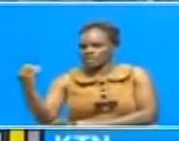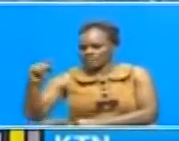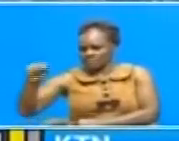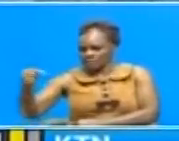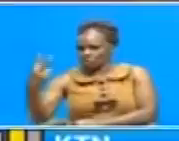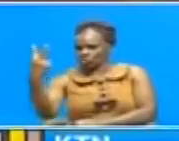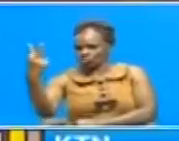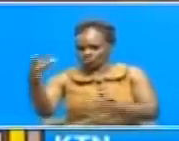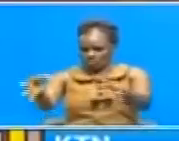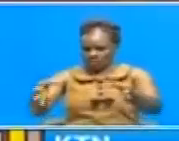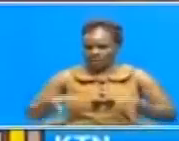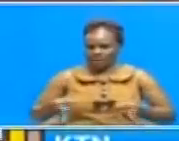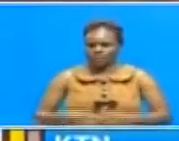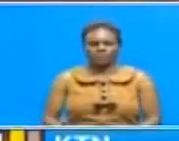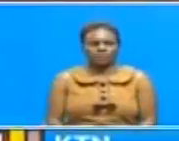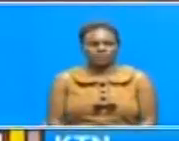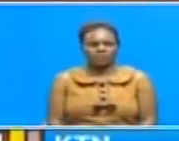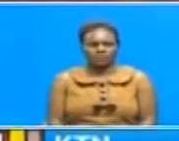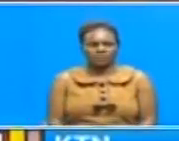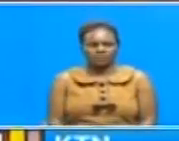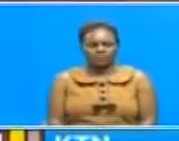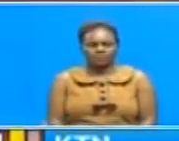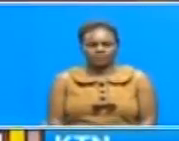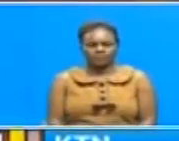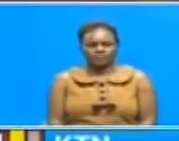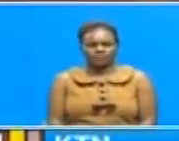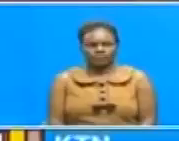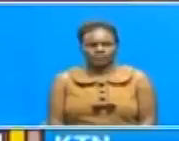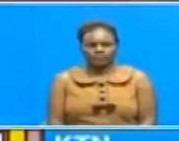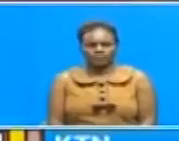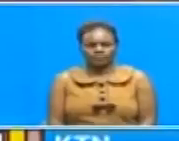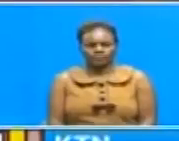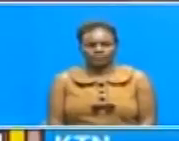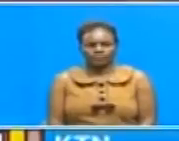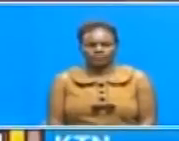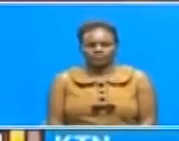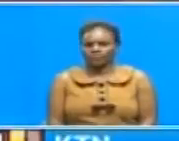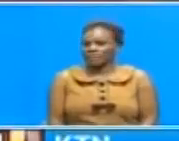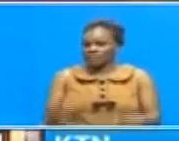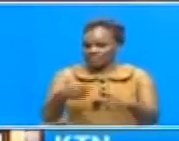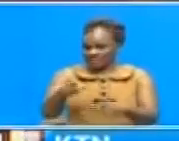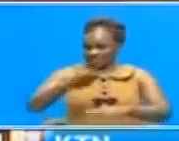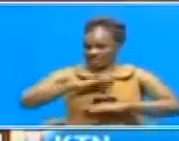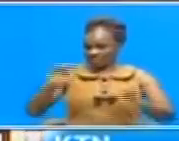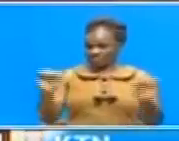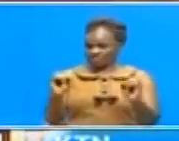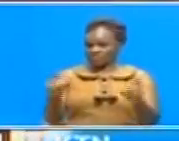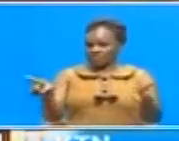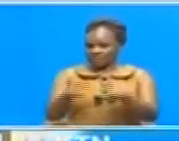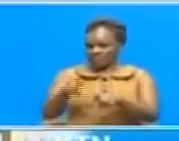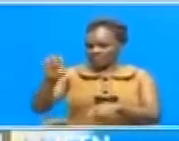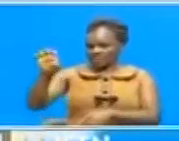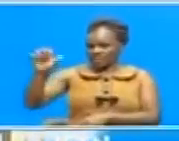in two accounts. So that the issue that will arise But that was not all. According to